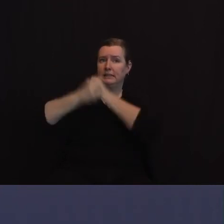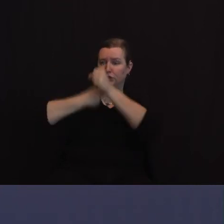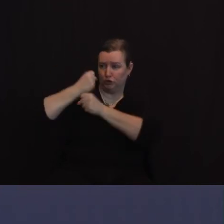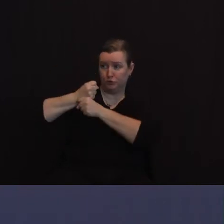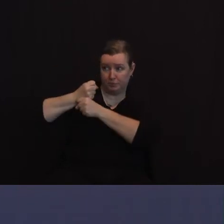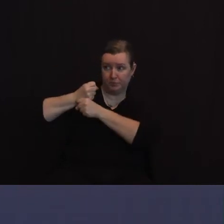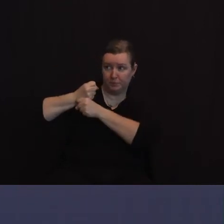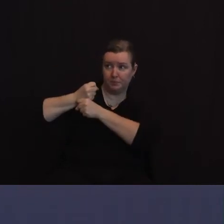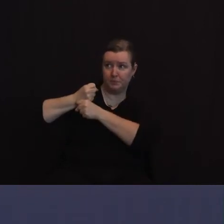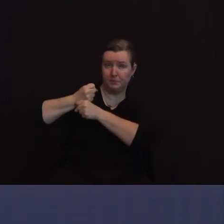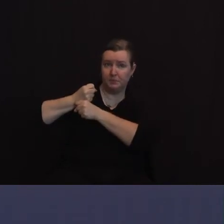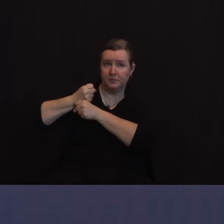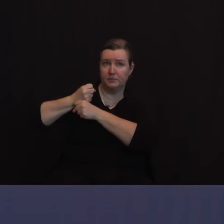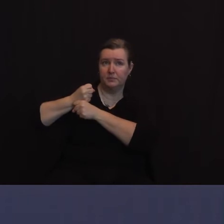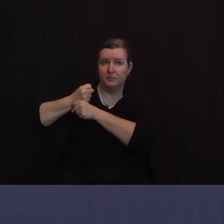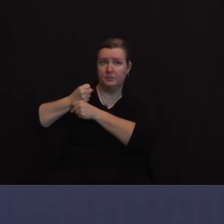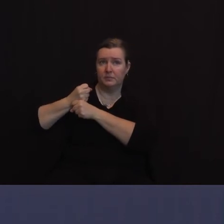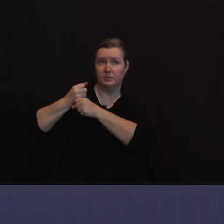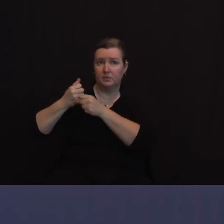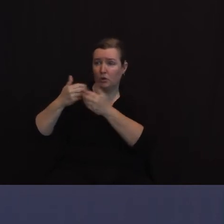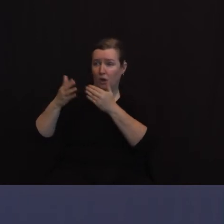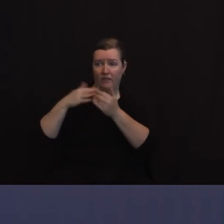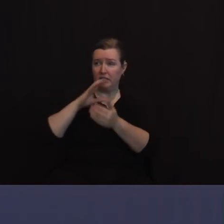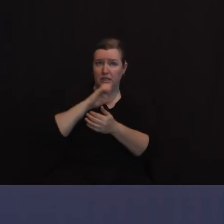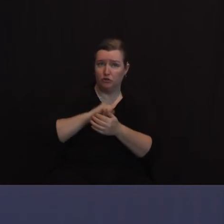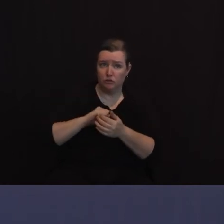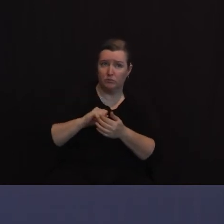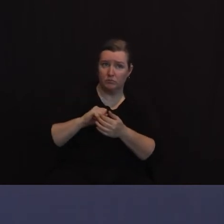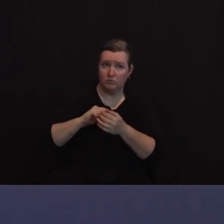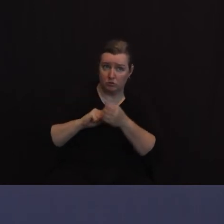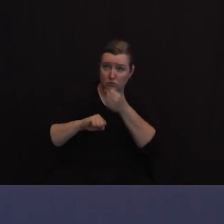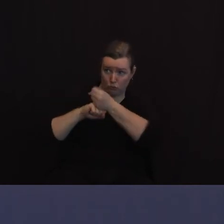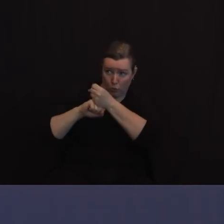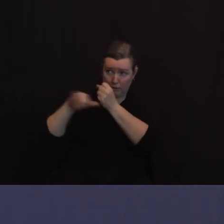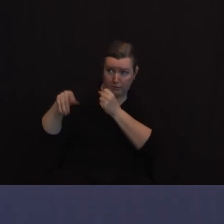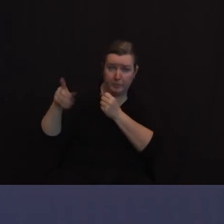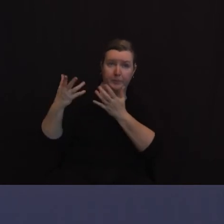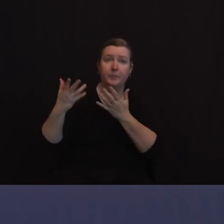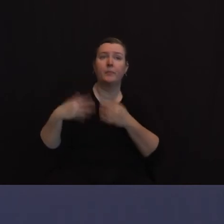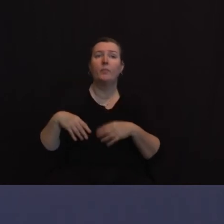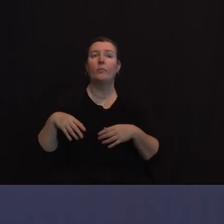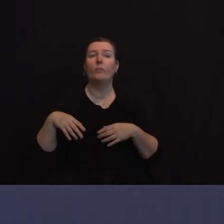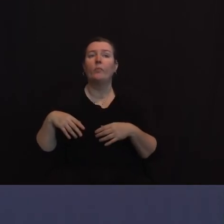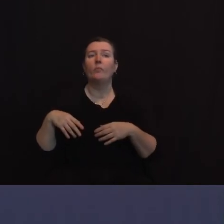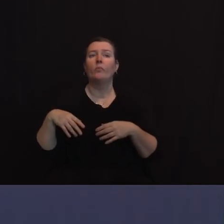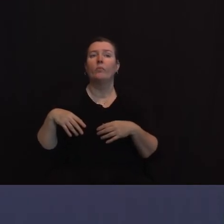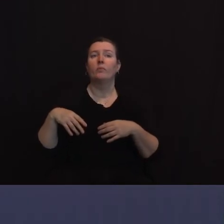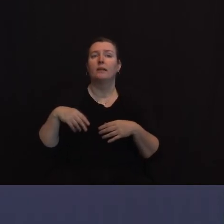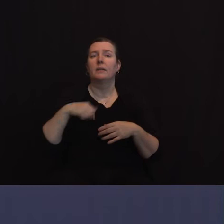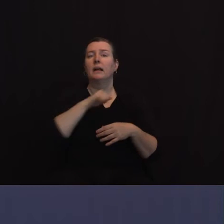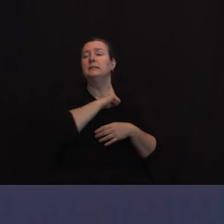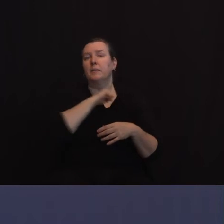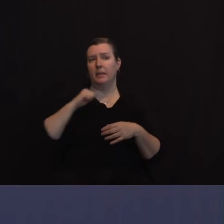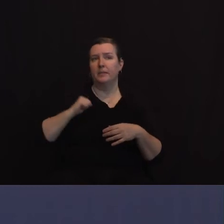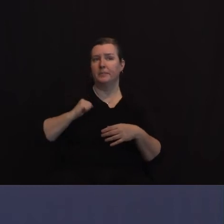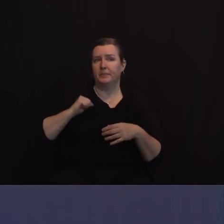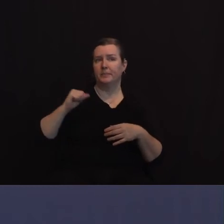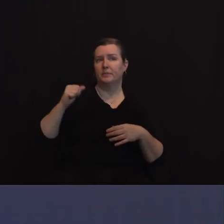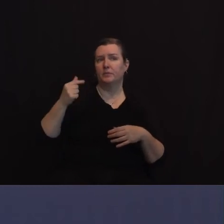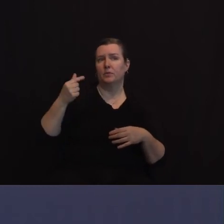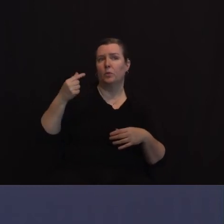then on Assemblyman Gordon Johnson, who was, I believe, the first notable politician to back